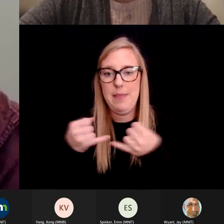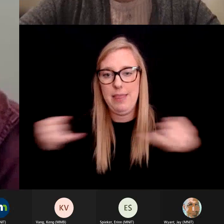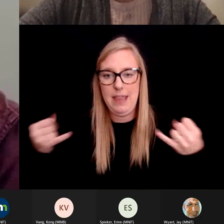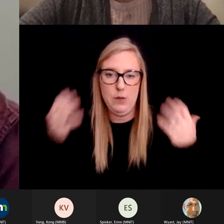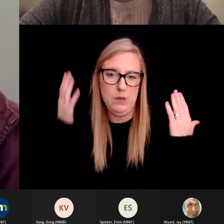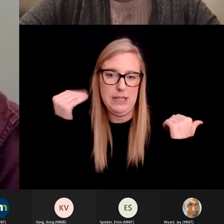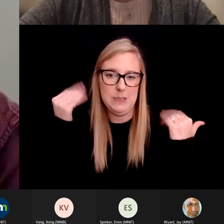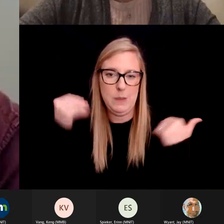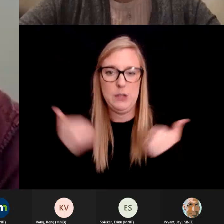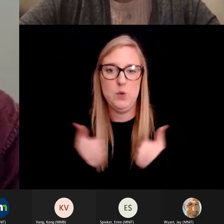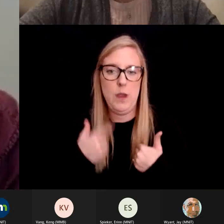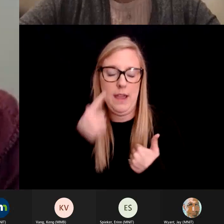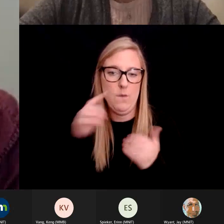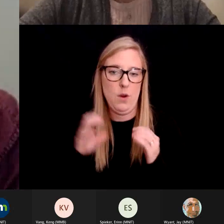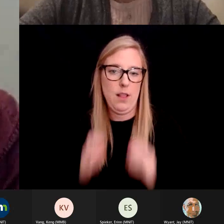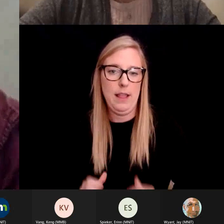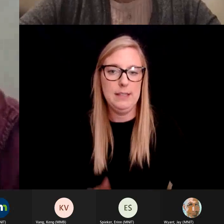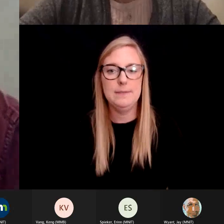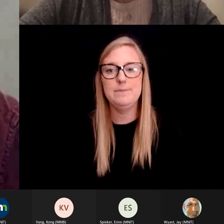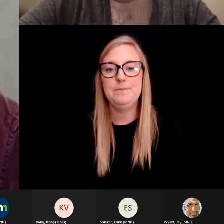on for our clients.